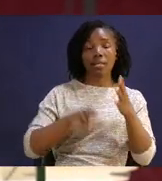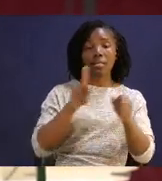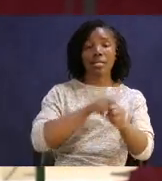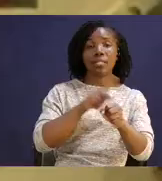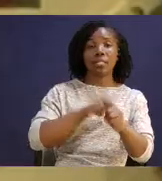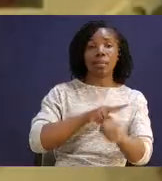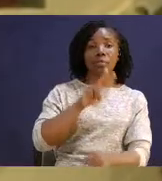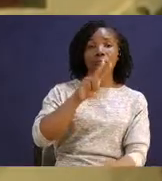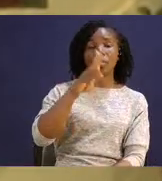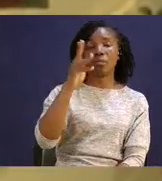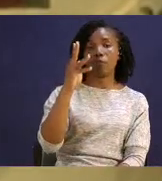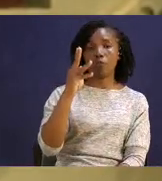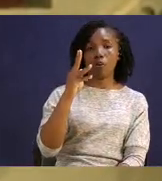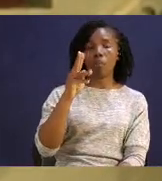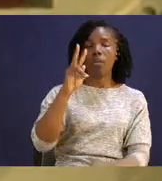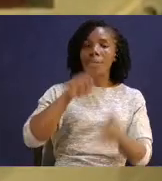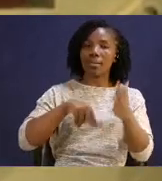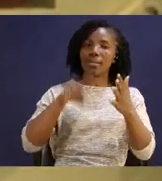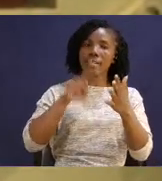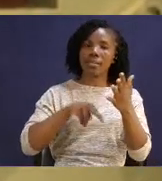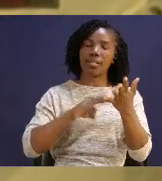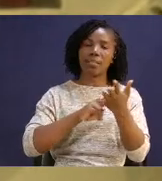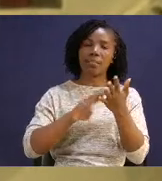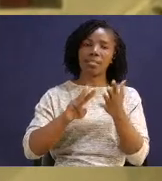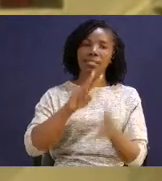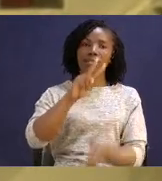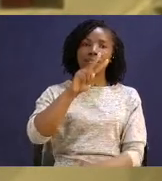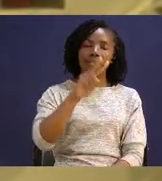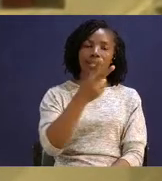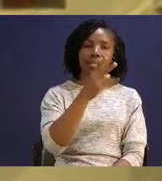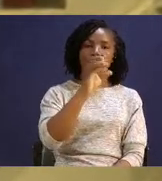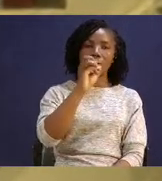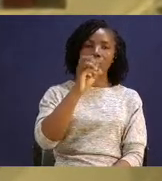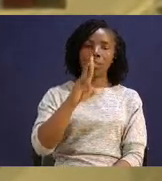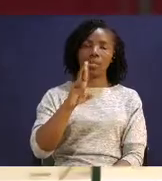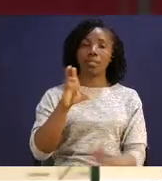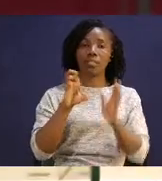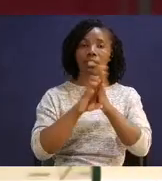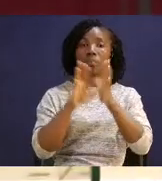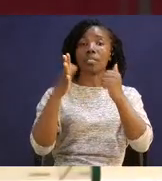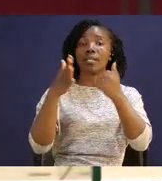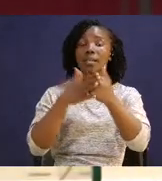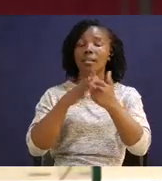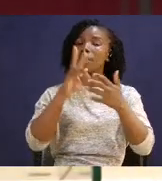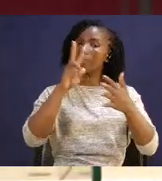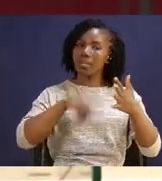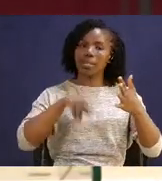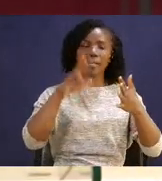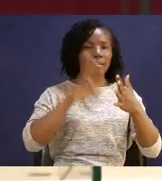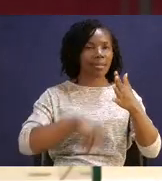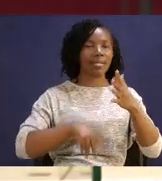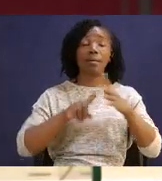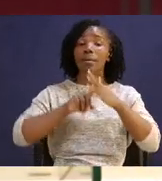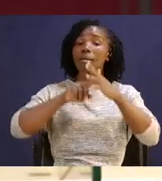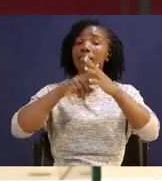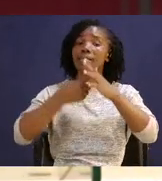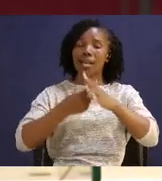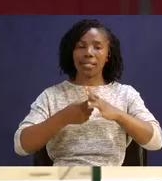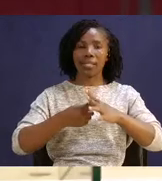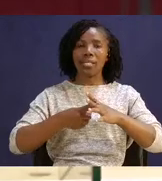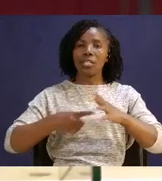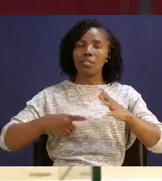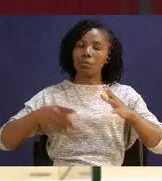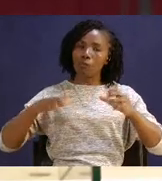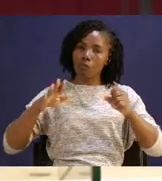through. Read the verses I mentioned. 2 Corinthians chapter 9. Read it through. Just begin to build your